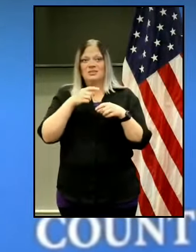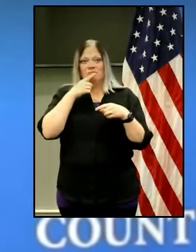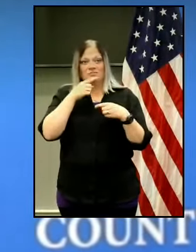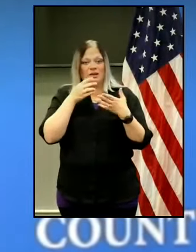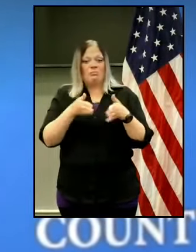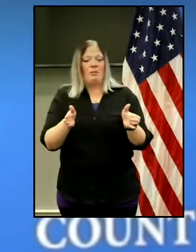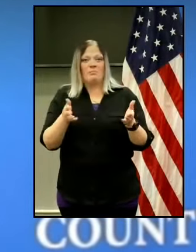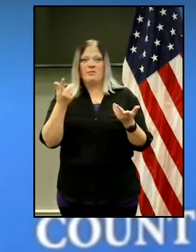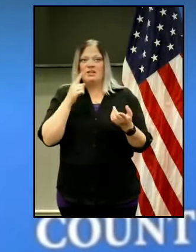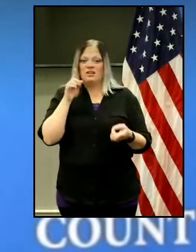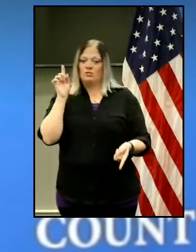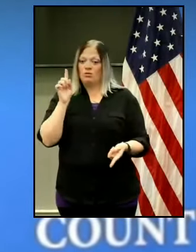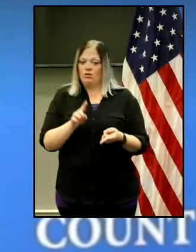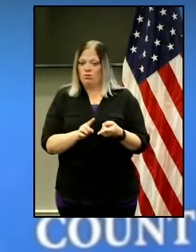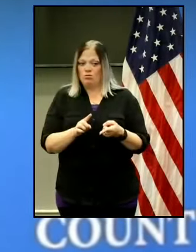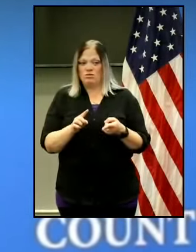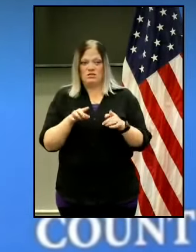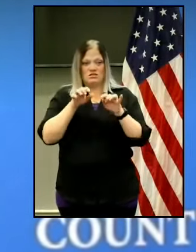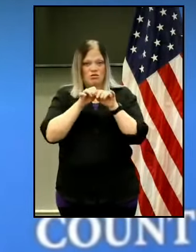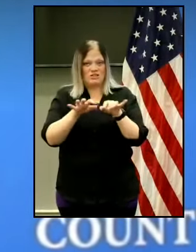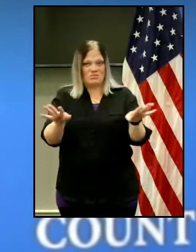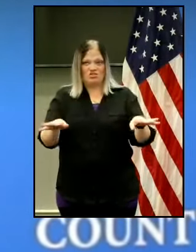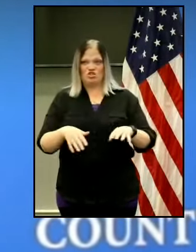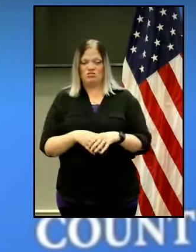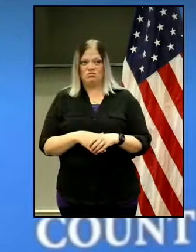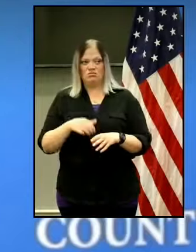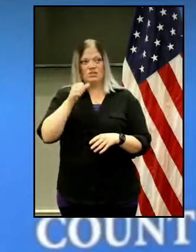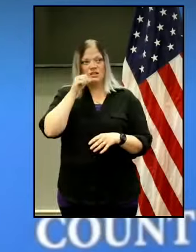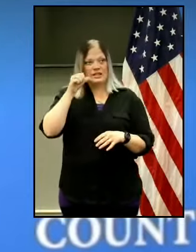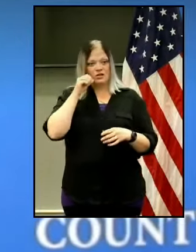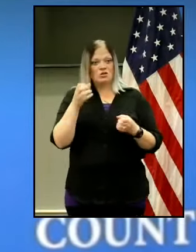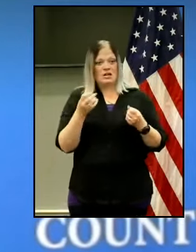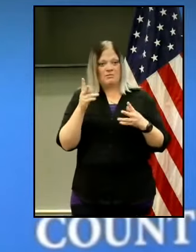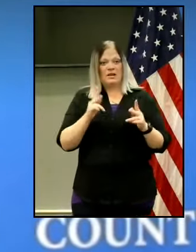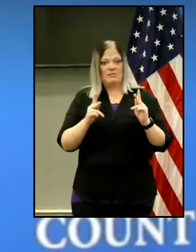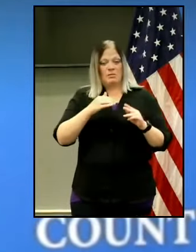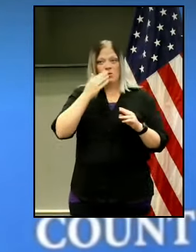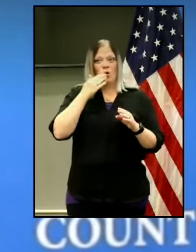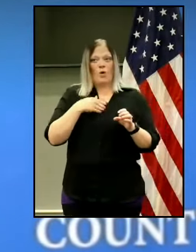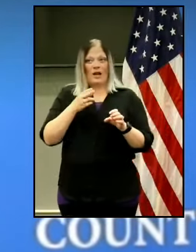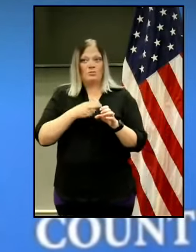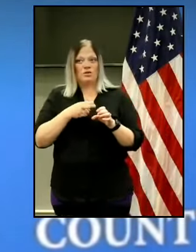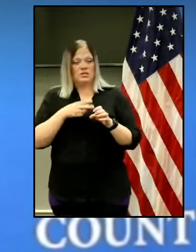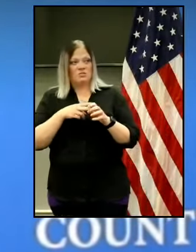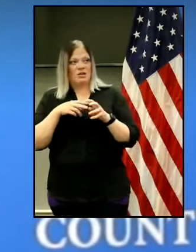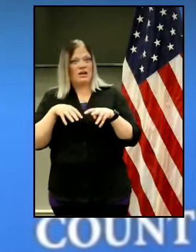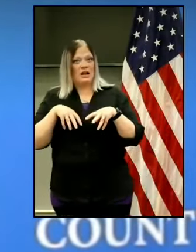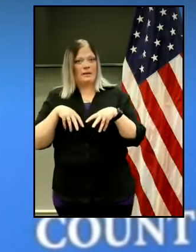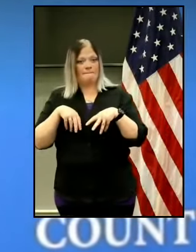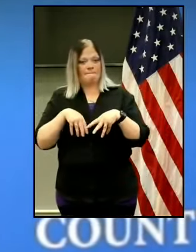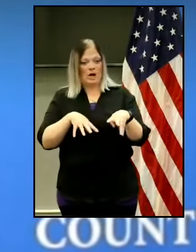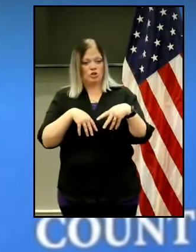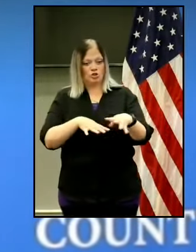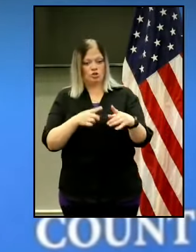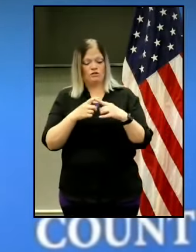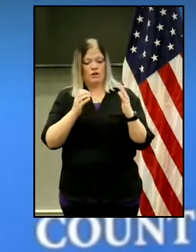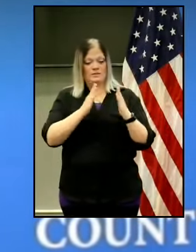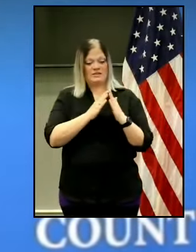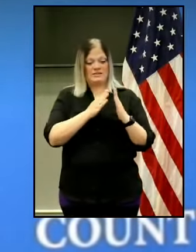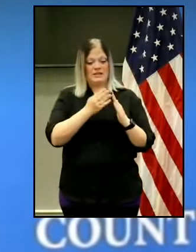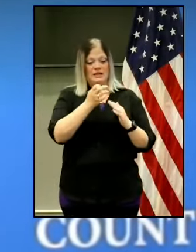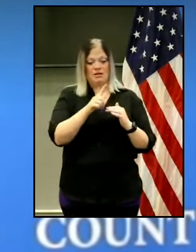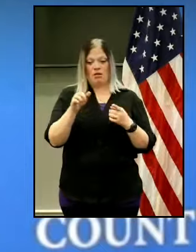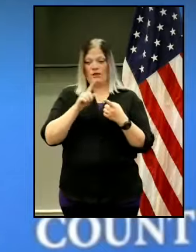down on the transmission. Yesterday, a lot of people know I participated in the march from City Hall